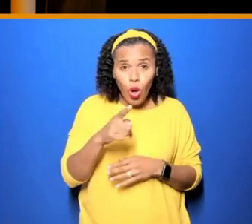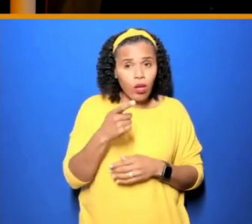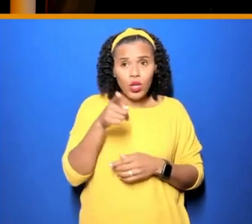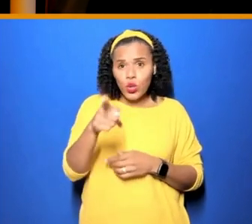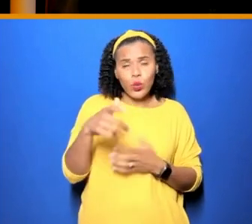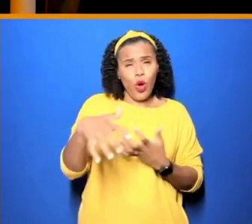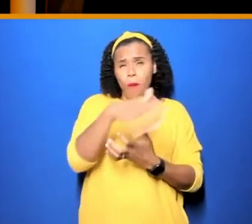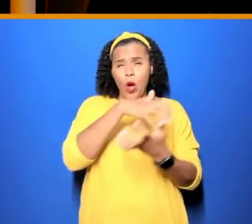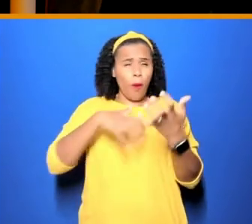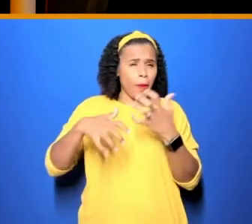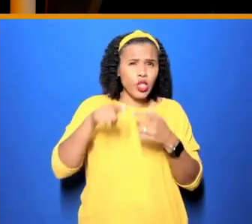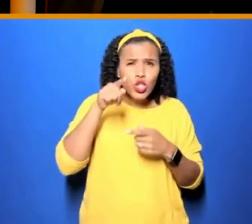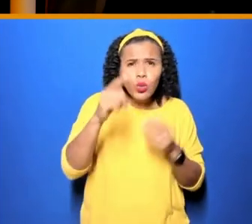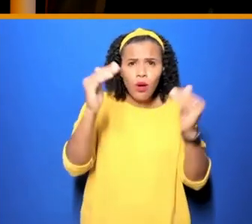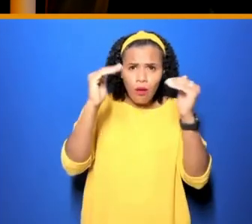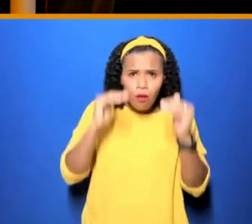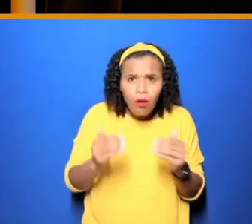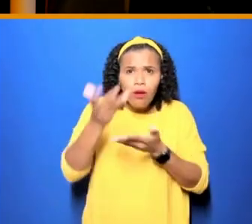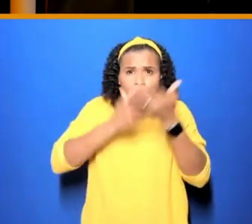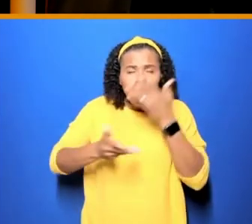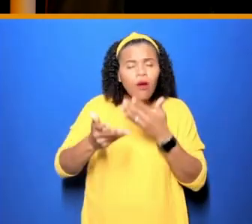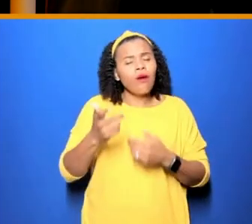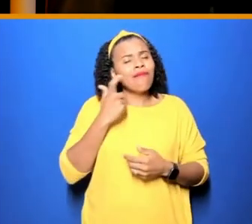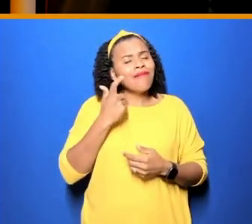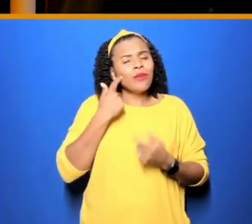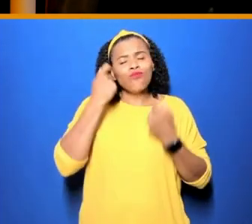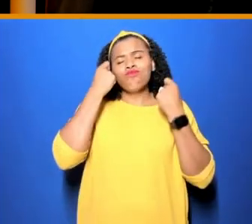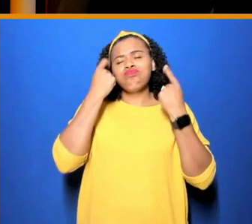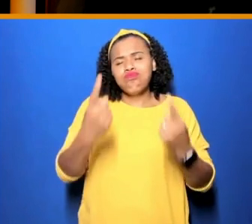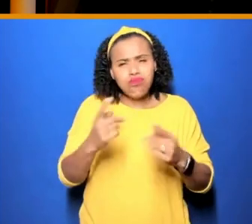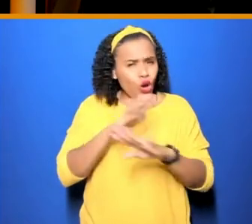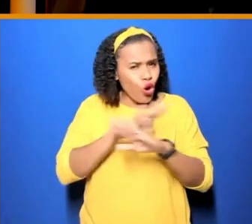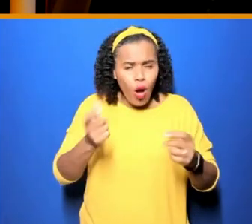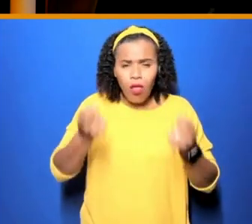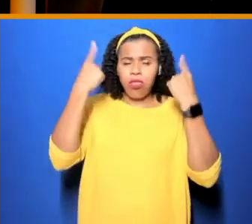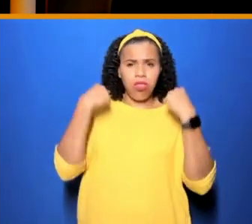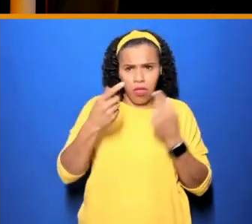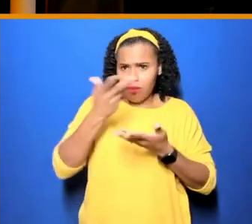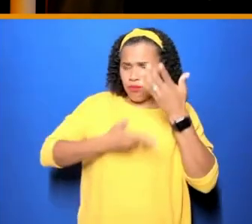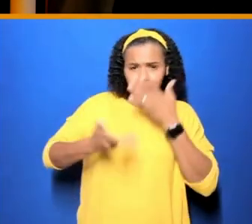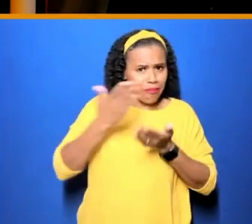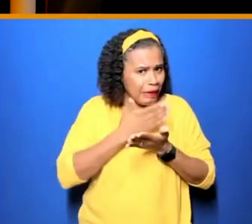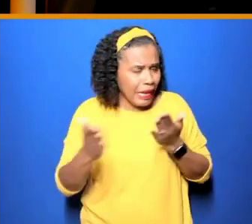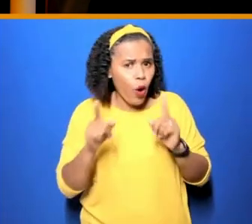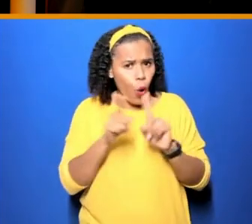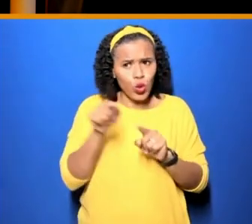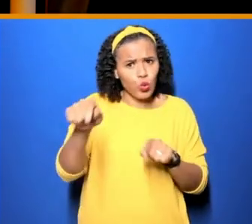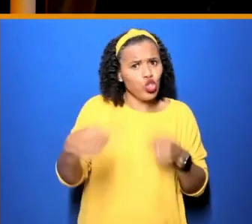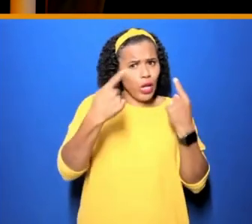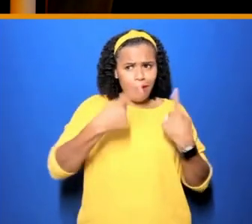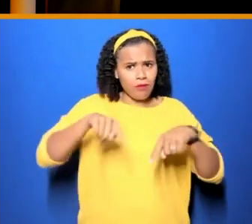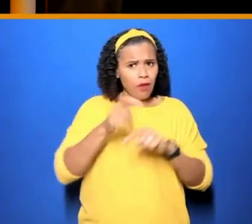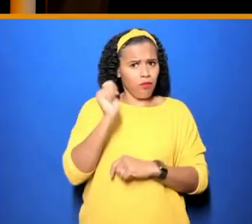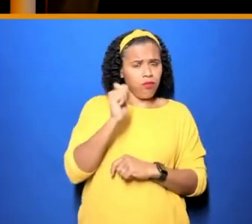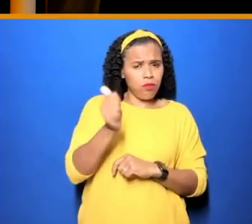to understand. So, thank you for that and all of the support and challenges that you've rightly given fairness. And you've also talked about a